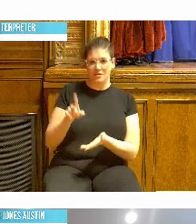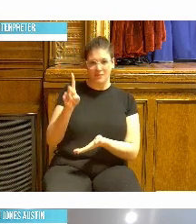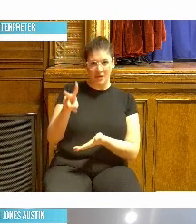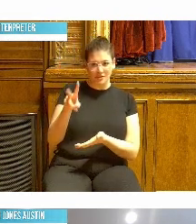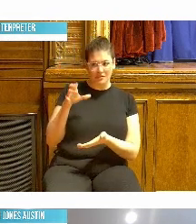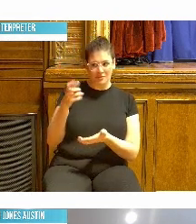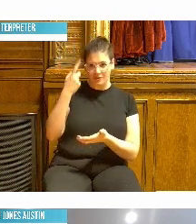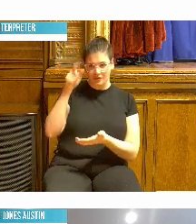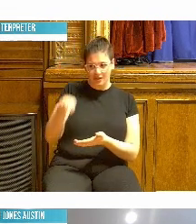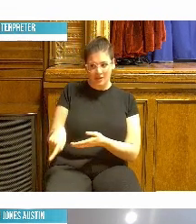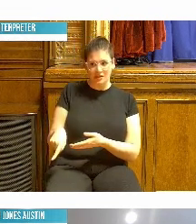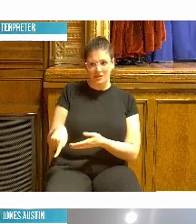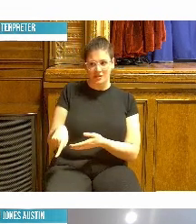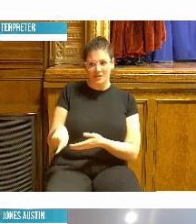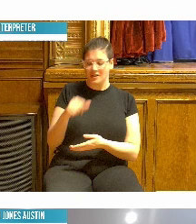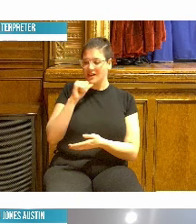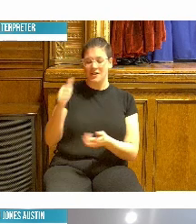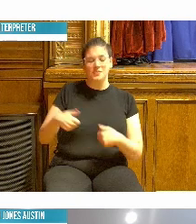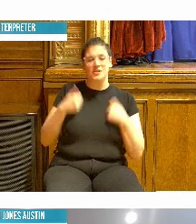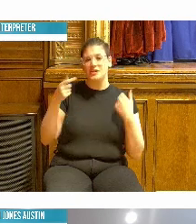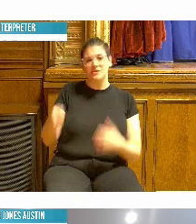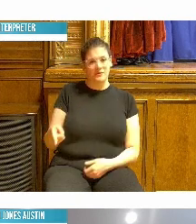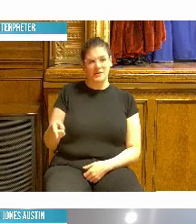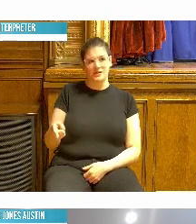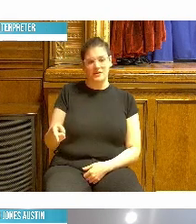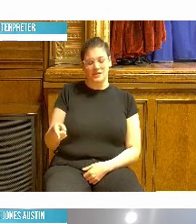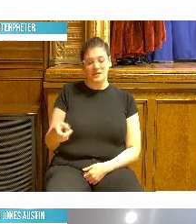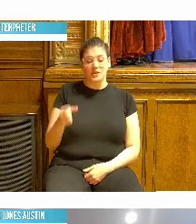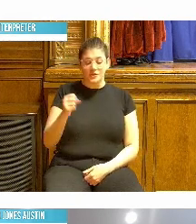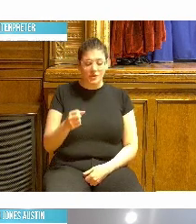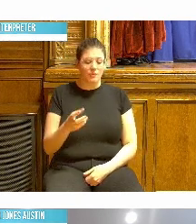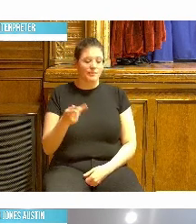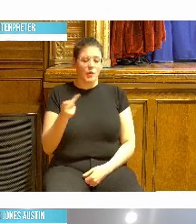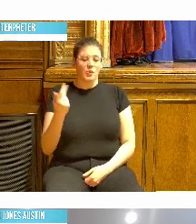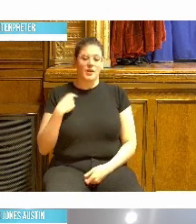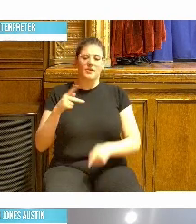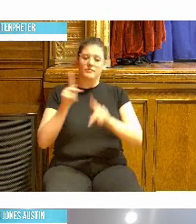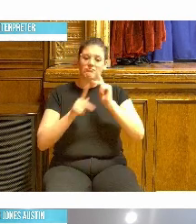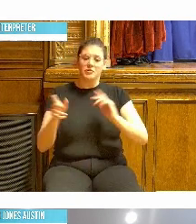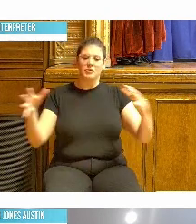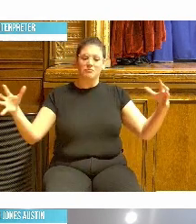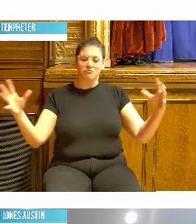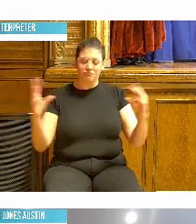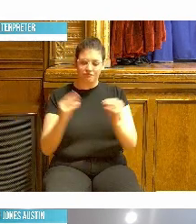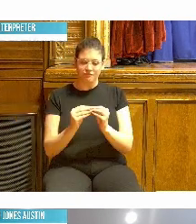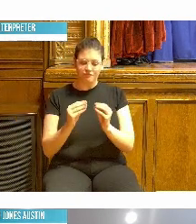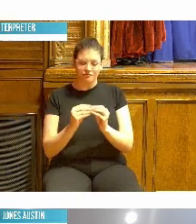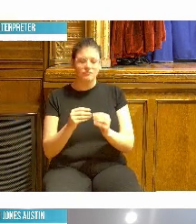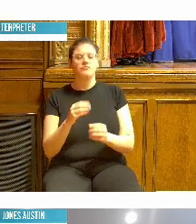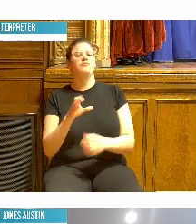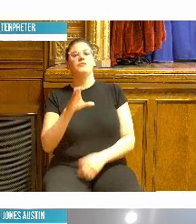lot of people to come together, whether it's code enforcement, whether it's providing landlords the